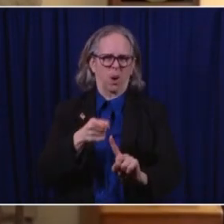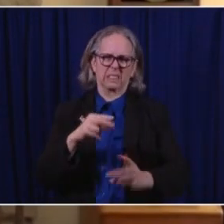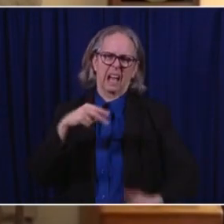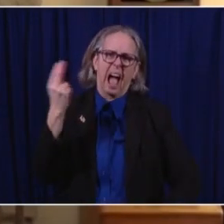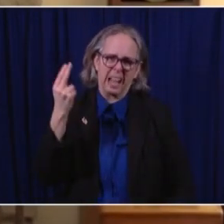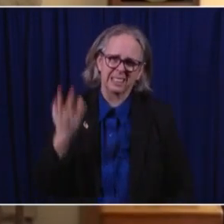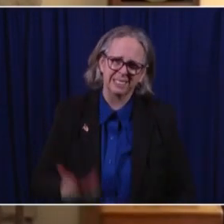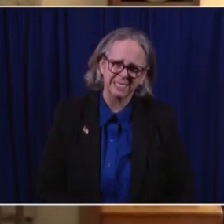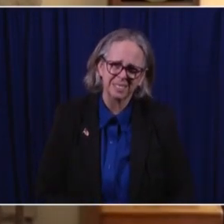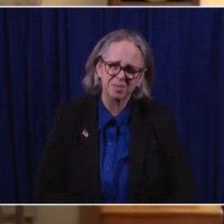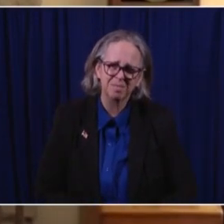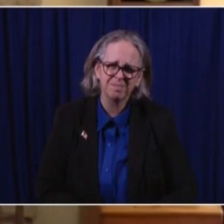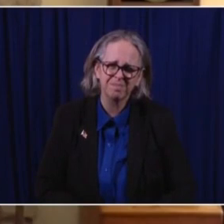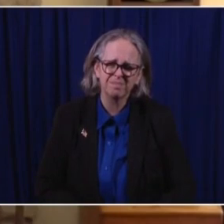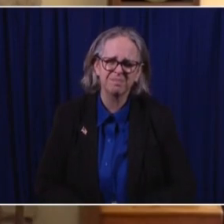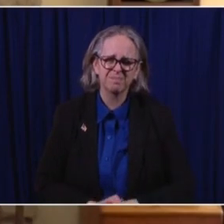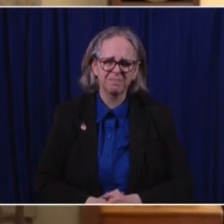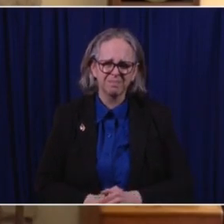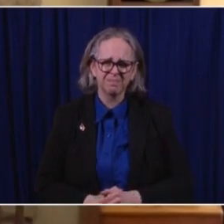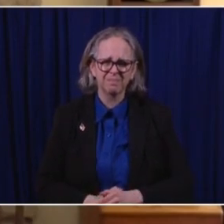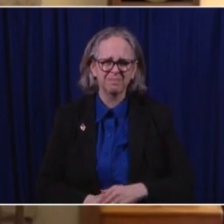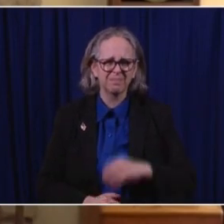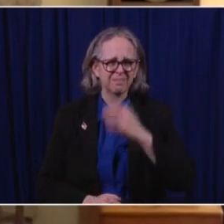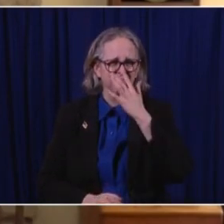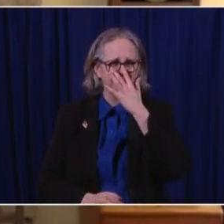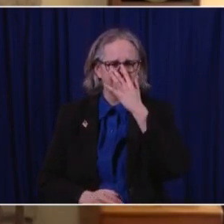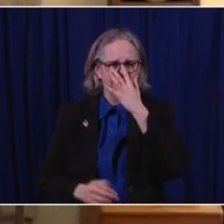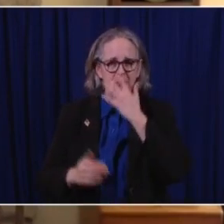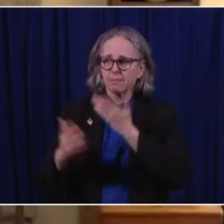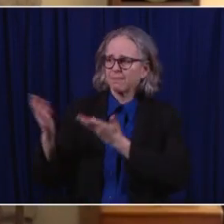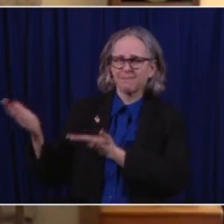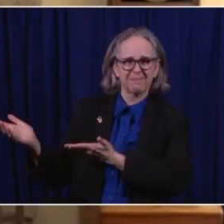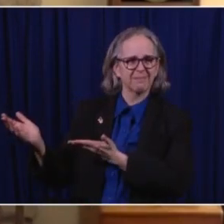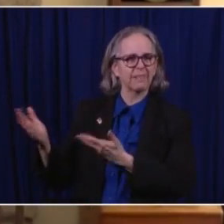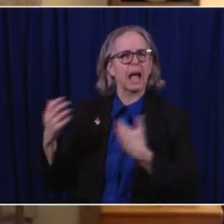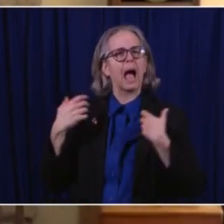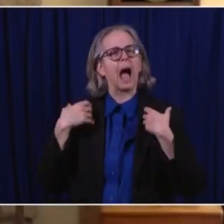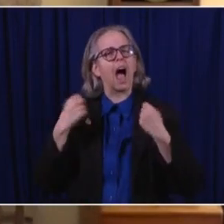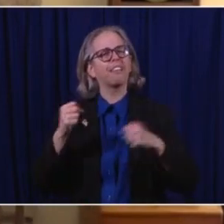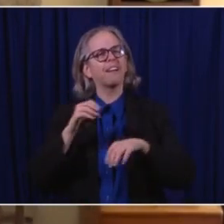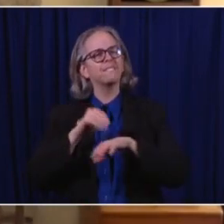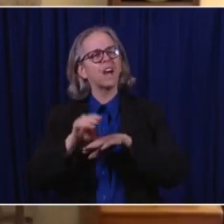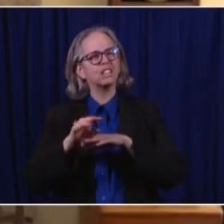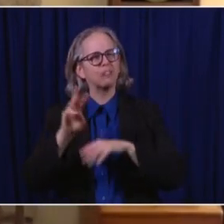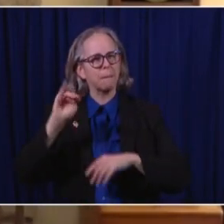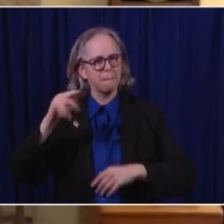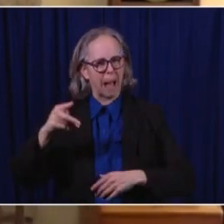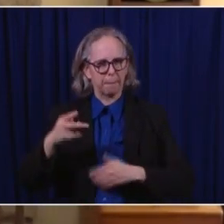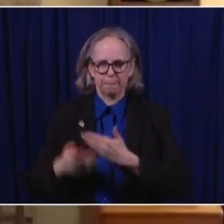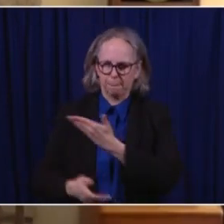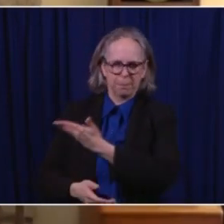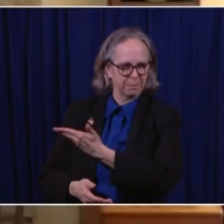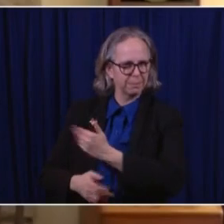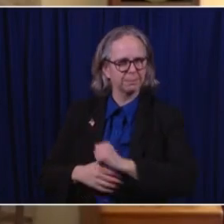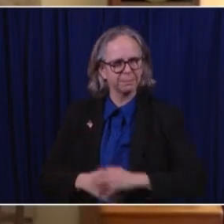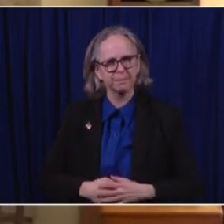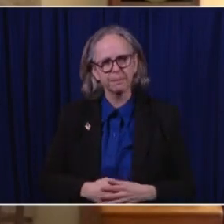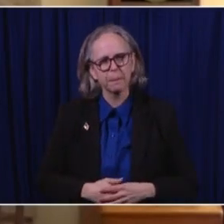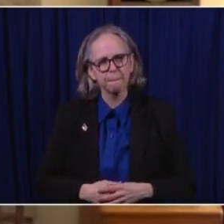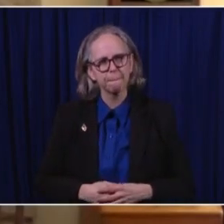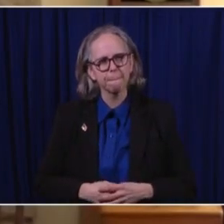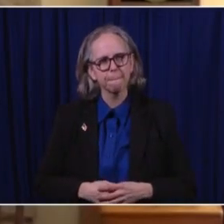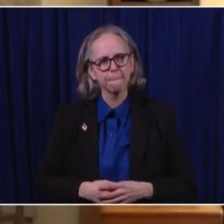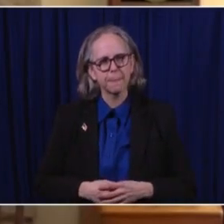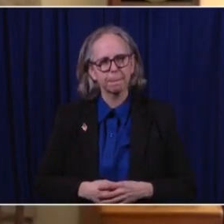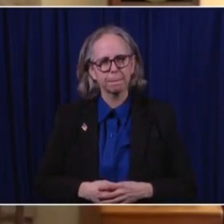next slide. This is our health advisory system, our alert map. As we've seen recently, our cases seem to